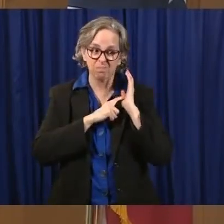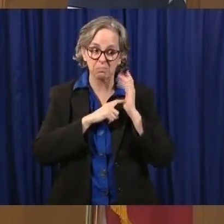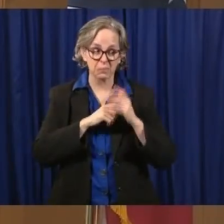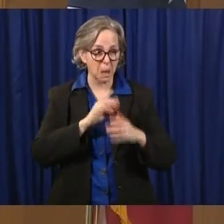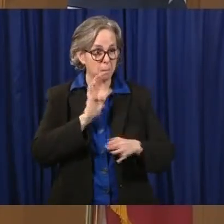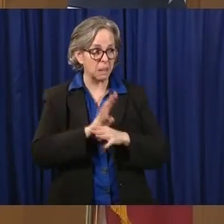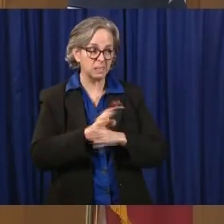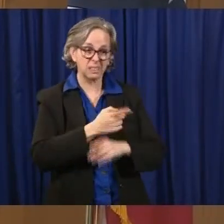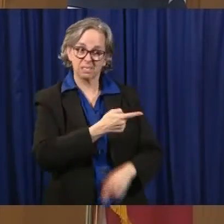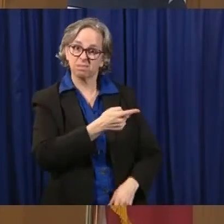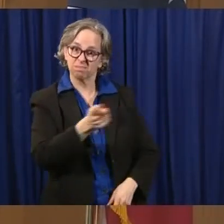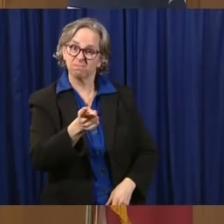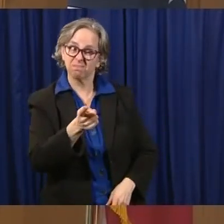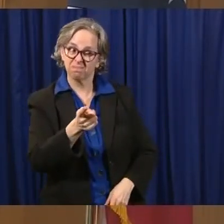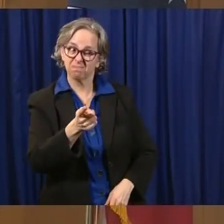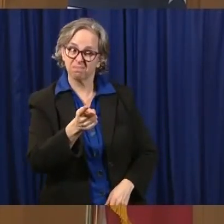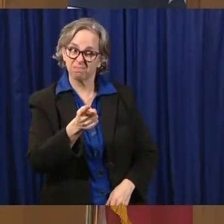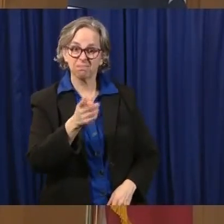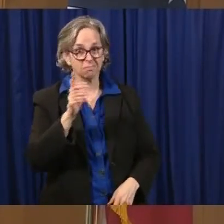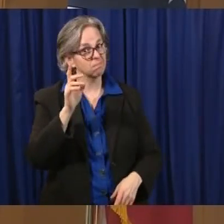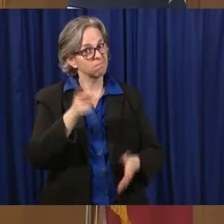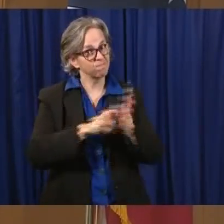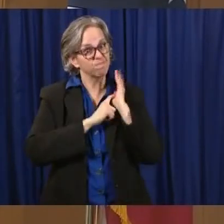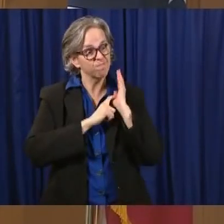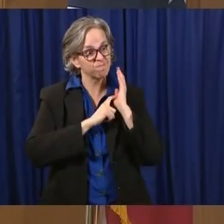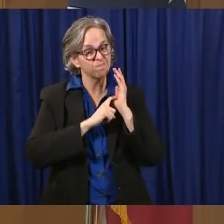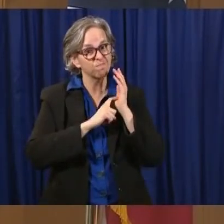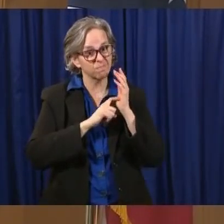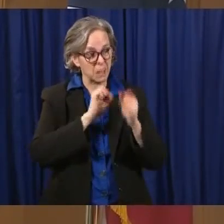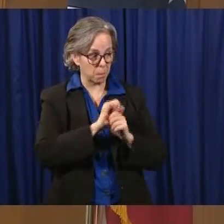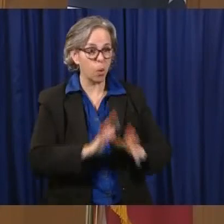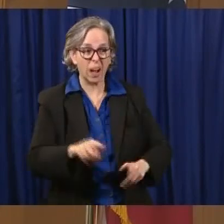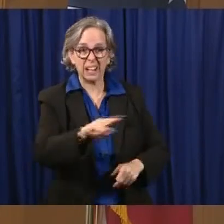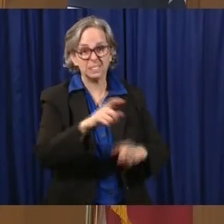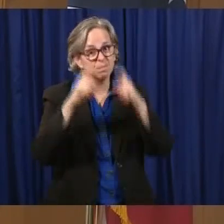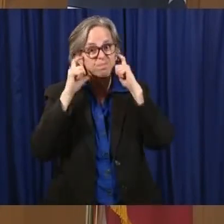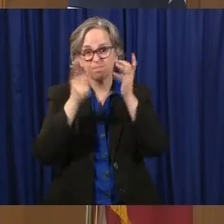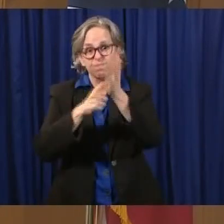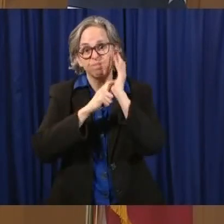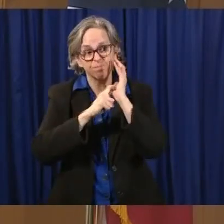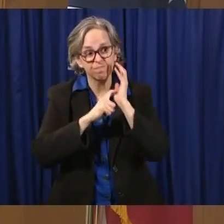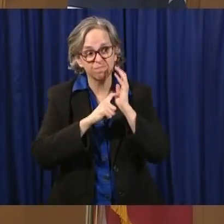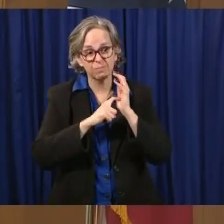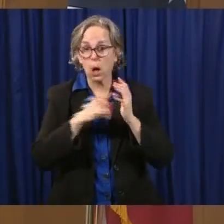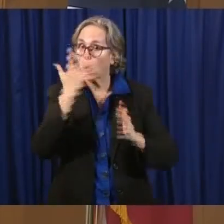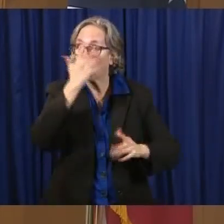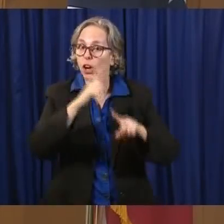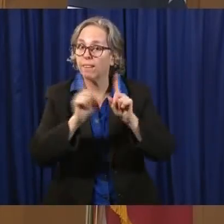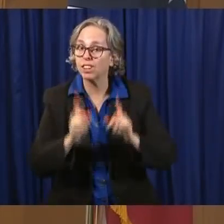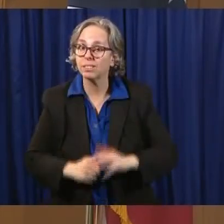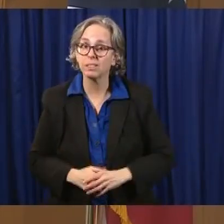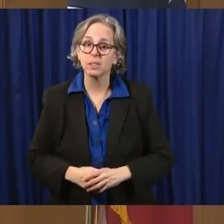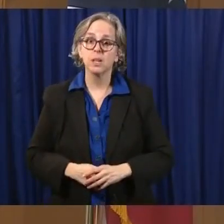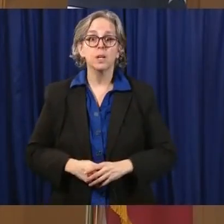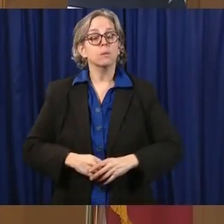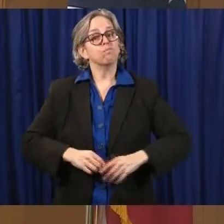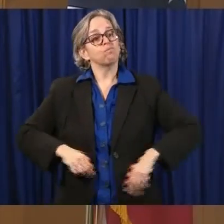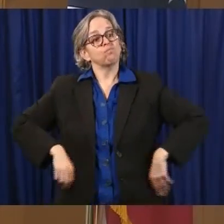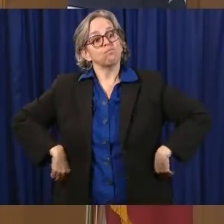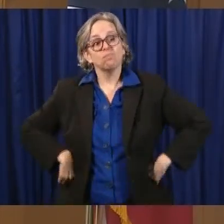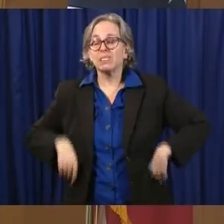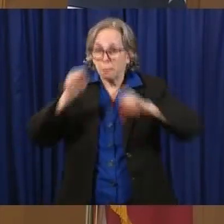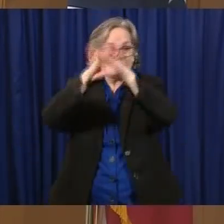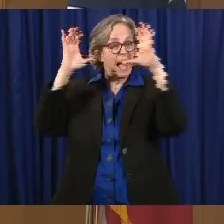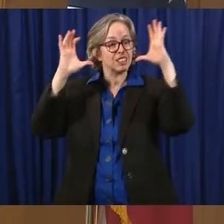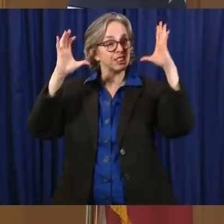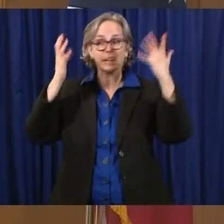their employees wear these. It's going to be different. You know, I can't imagine a business that's going to open up without employees